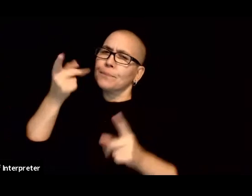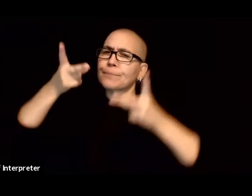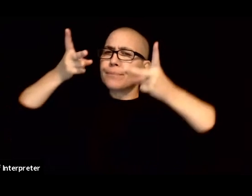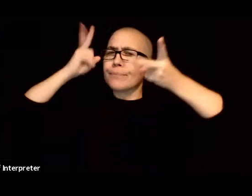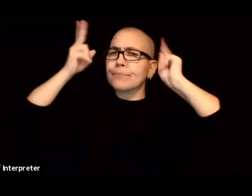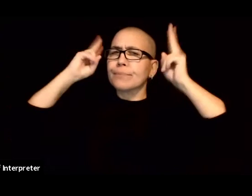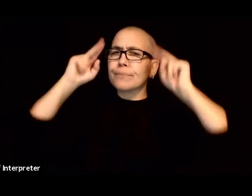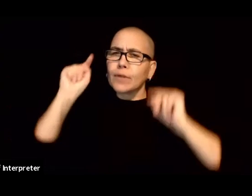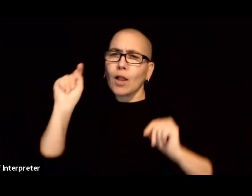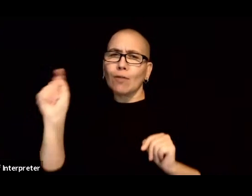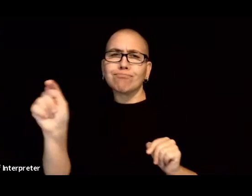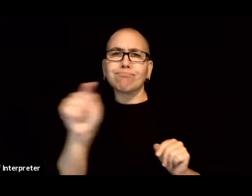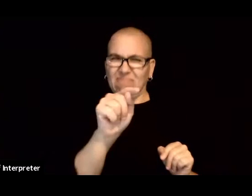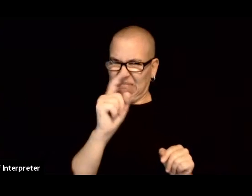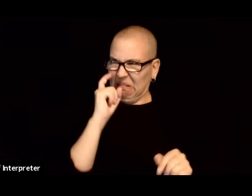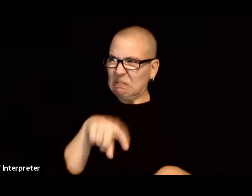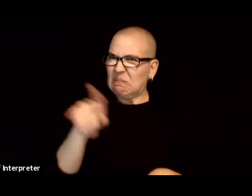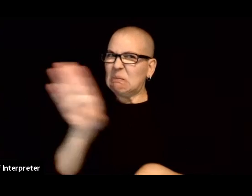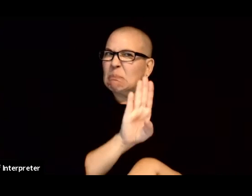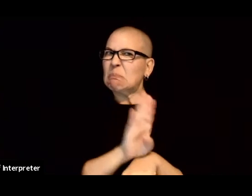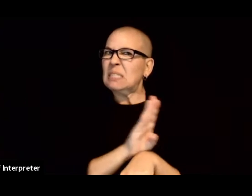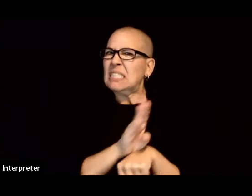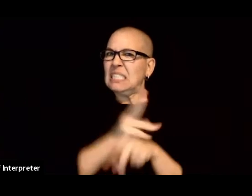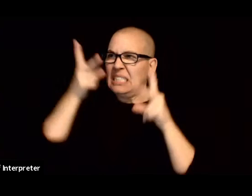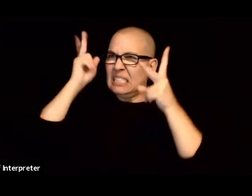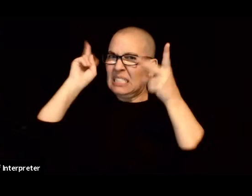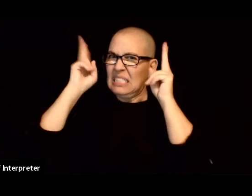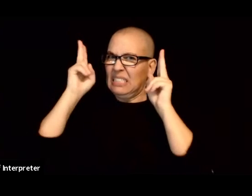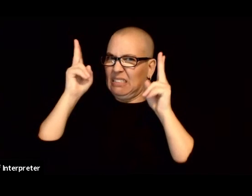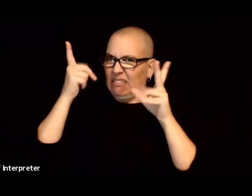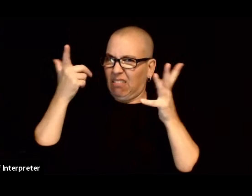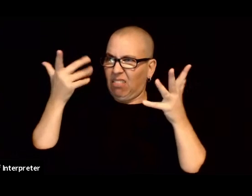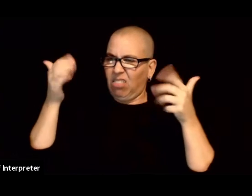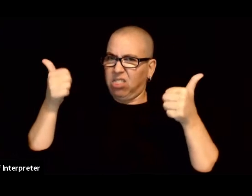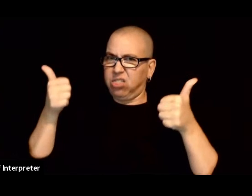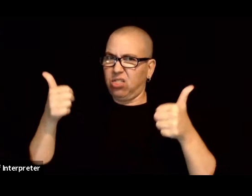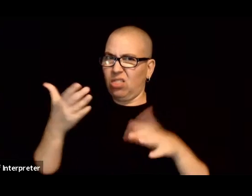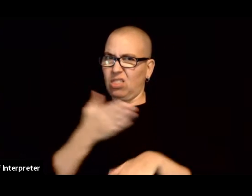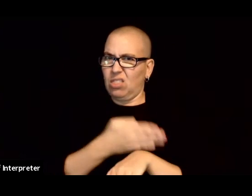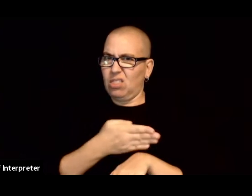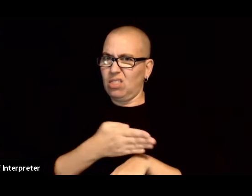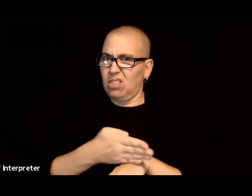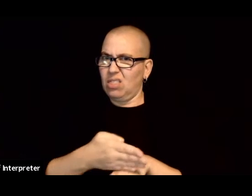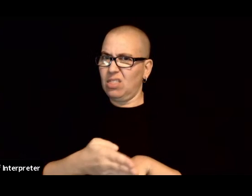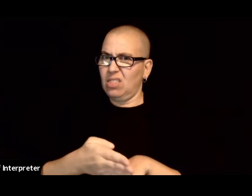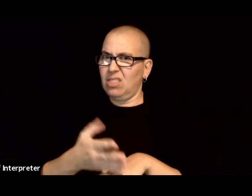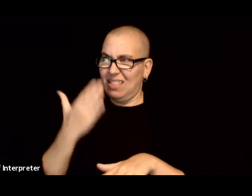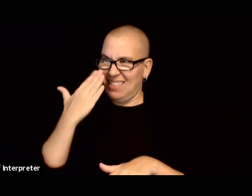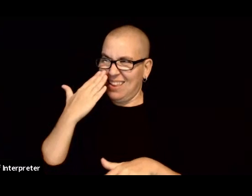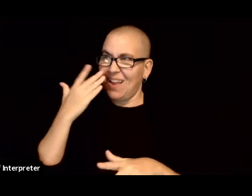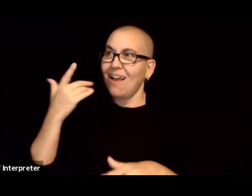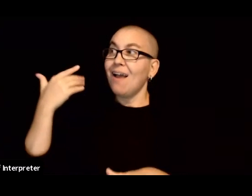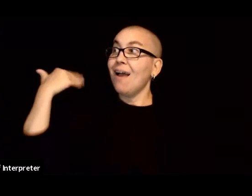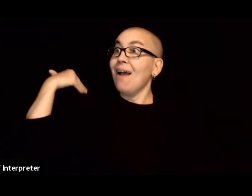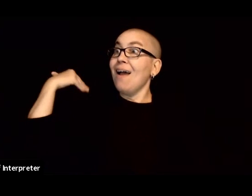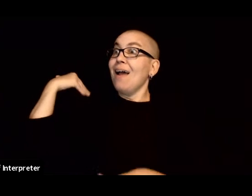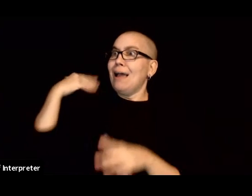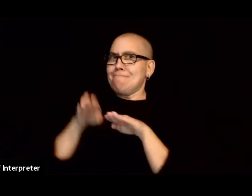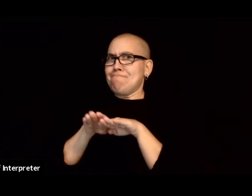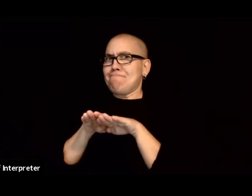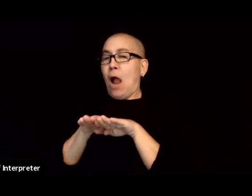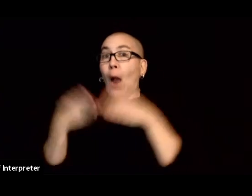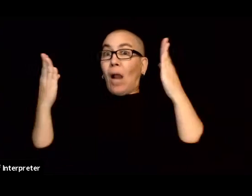the boom in business that happened right after the order was lifted back in June. And I just wanted to see if you guys heard of